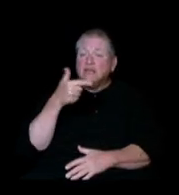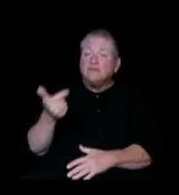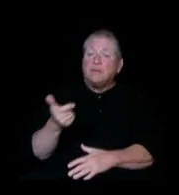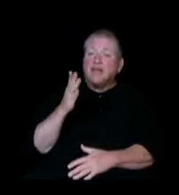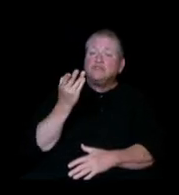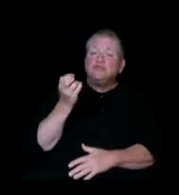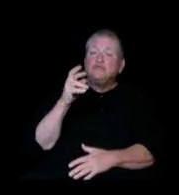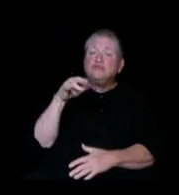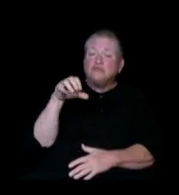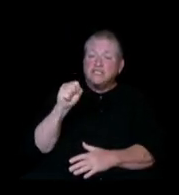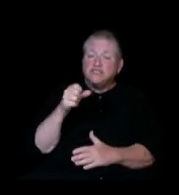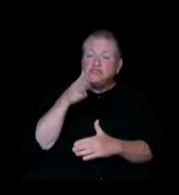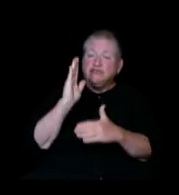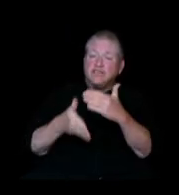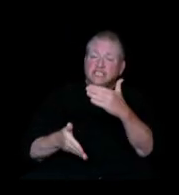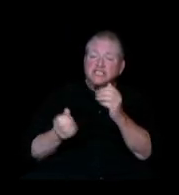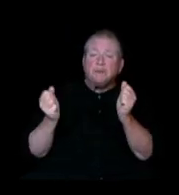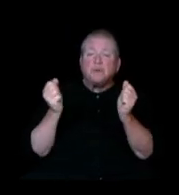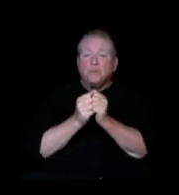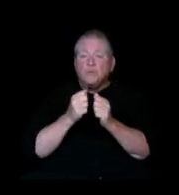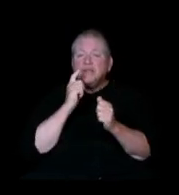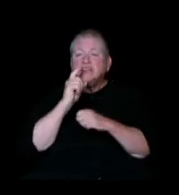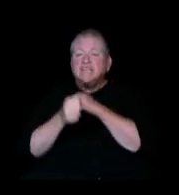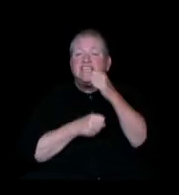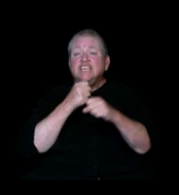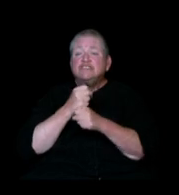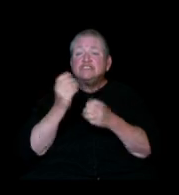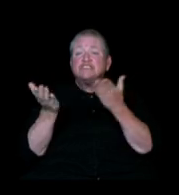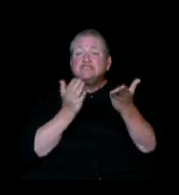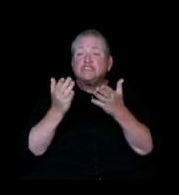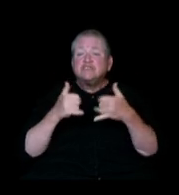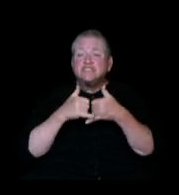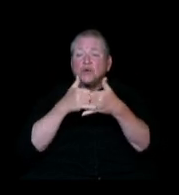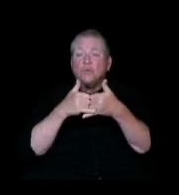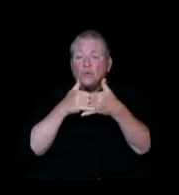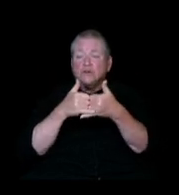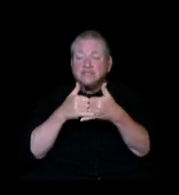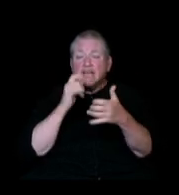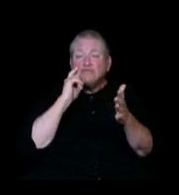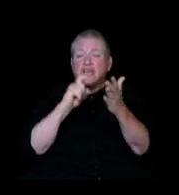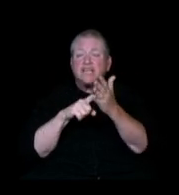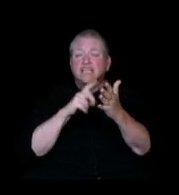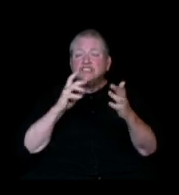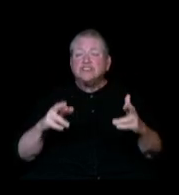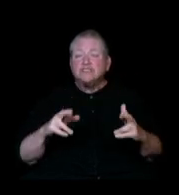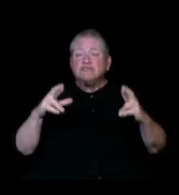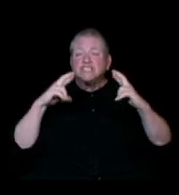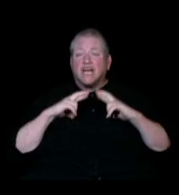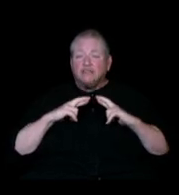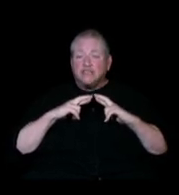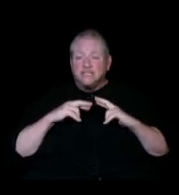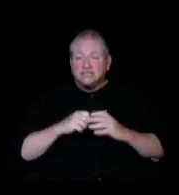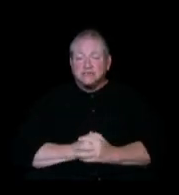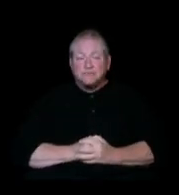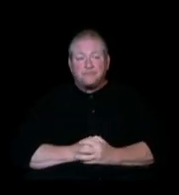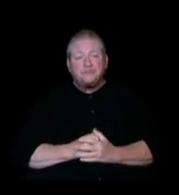that, I'll give it back to you, Chris, to finish things up with the years of service awards and recognition of our